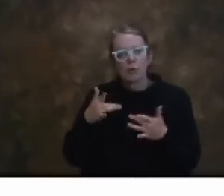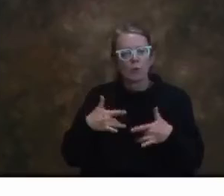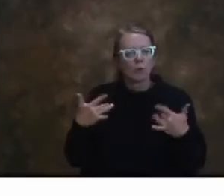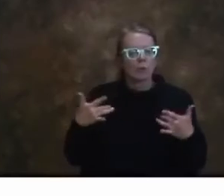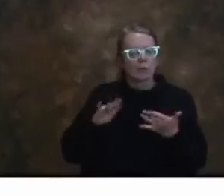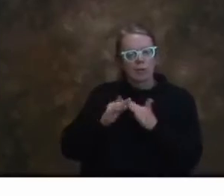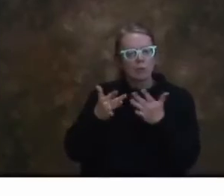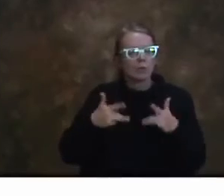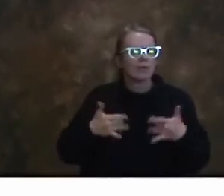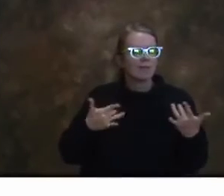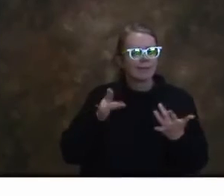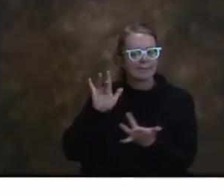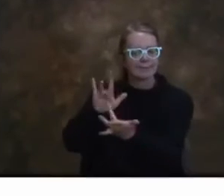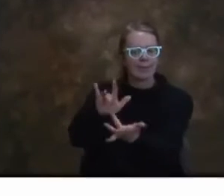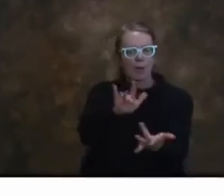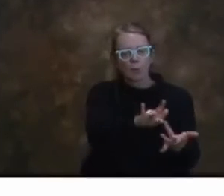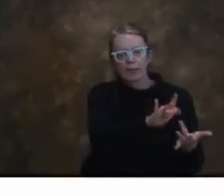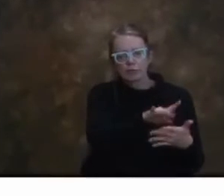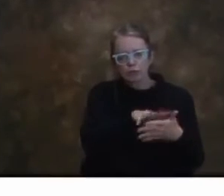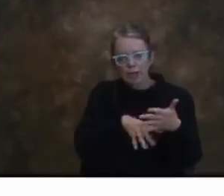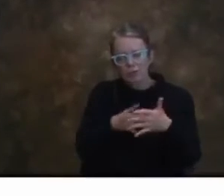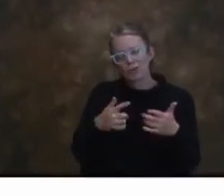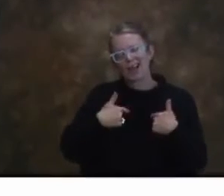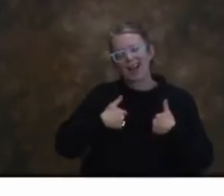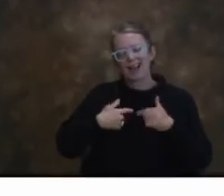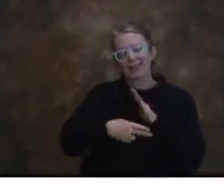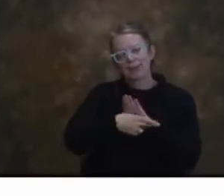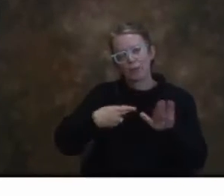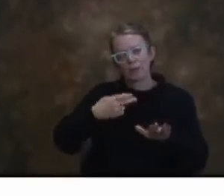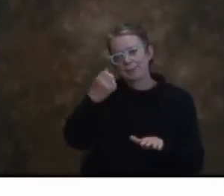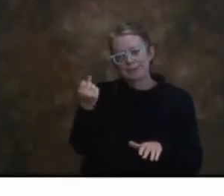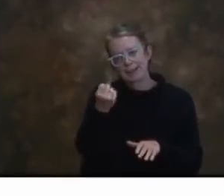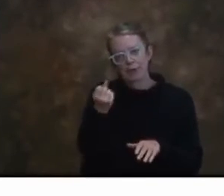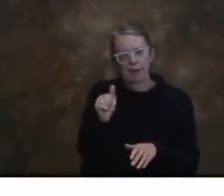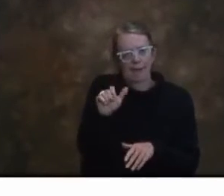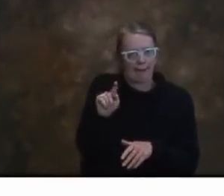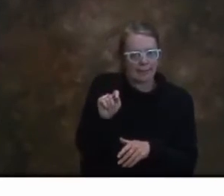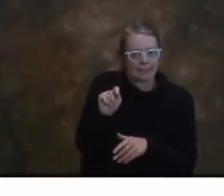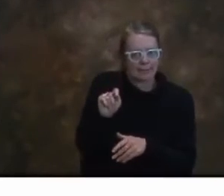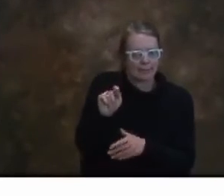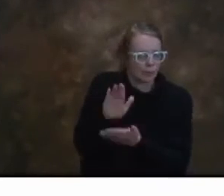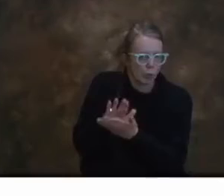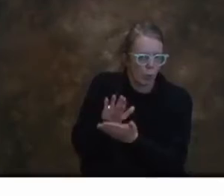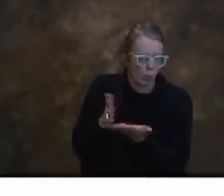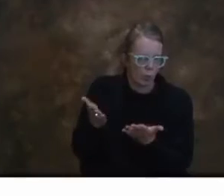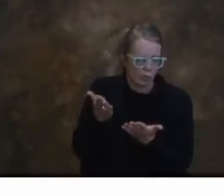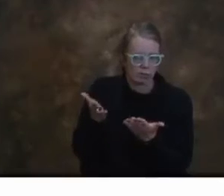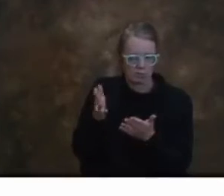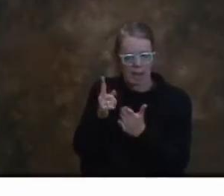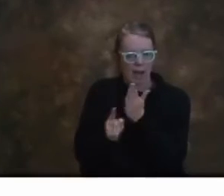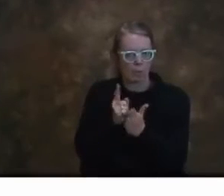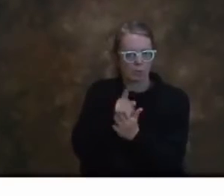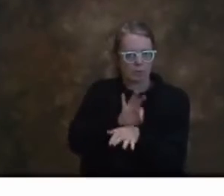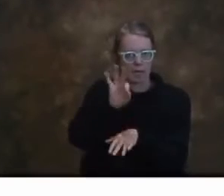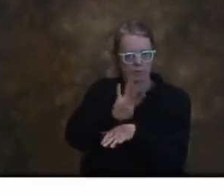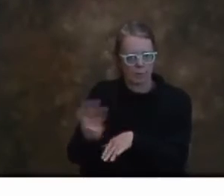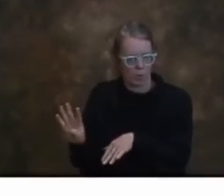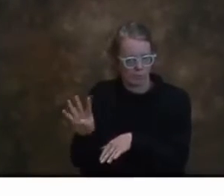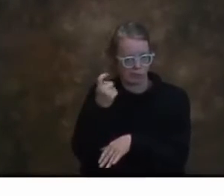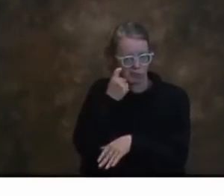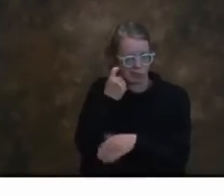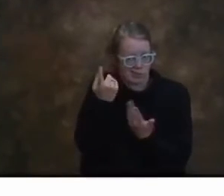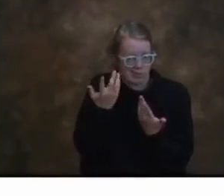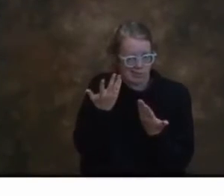I call these the Saturdays at school. They are also 9 to 4. We just completed our first one, which was November